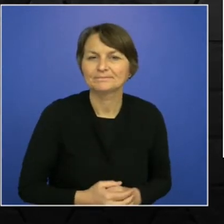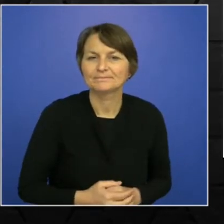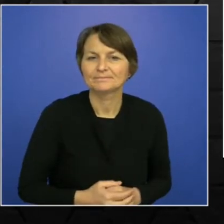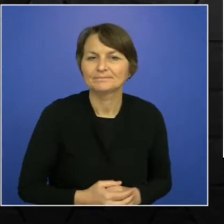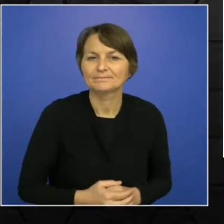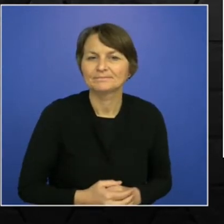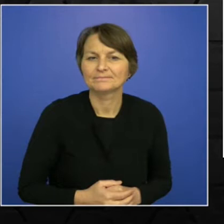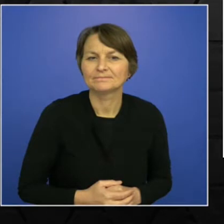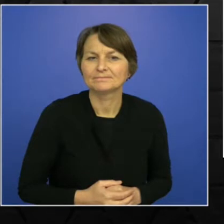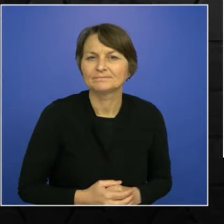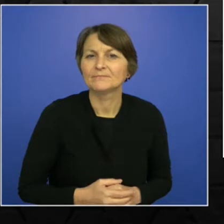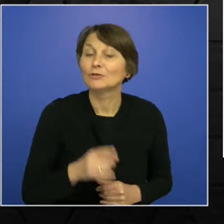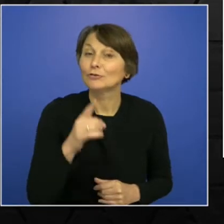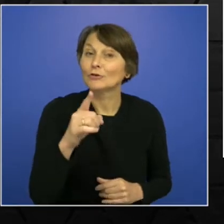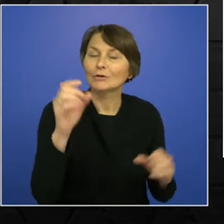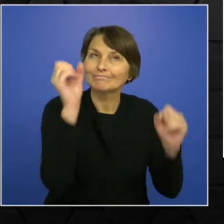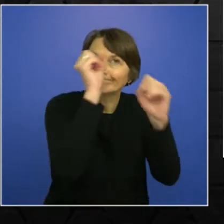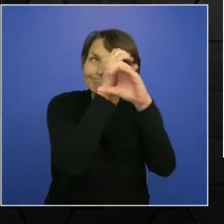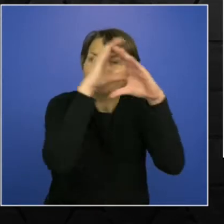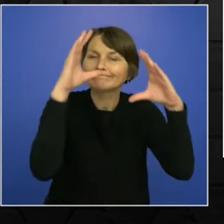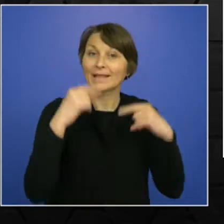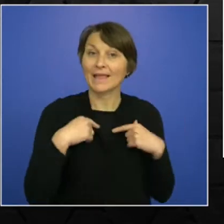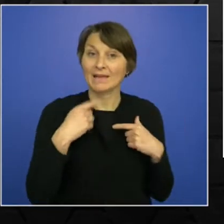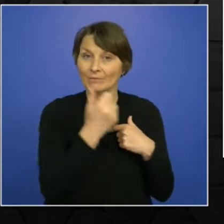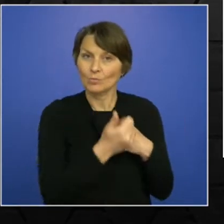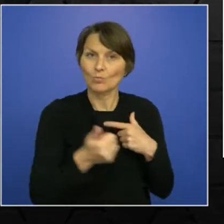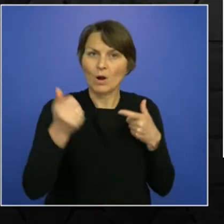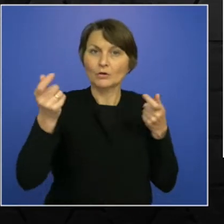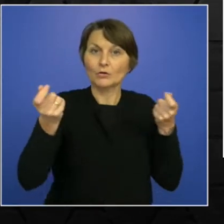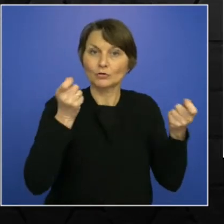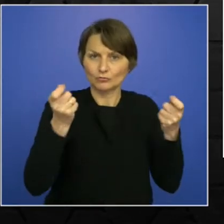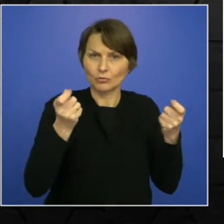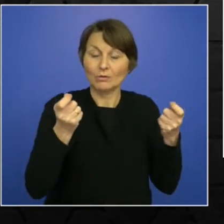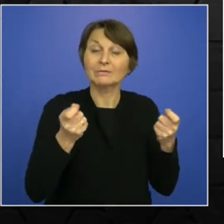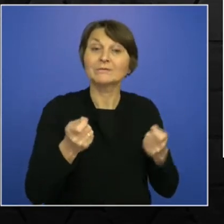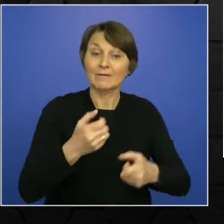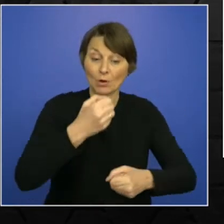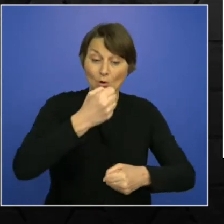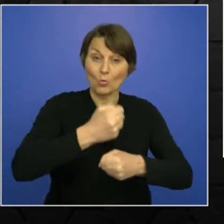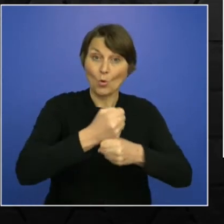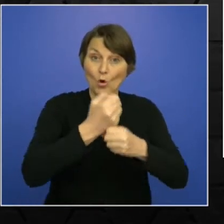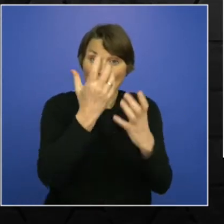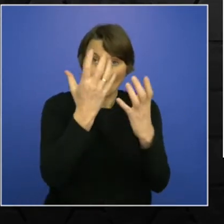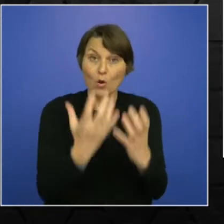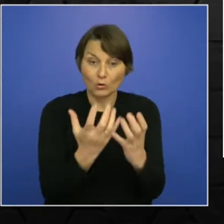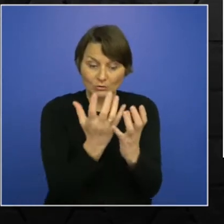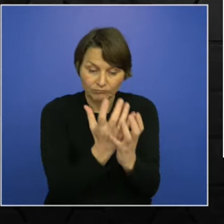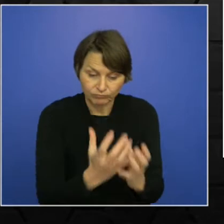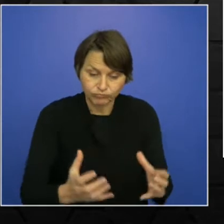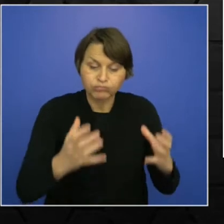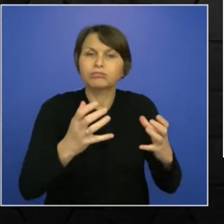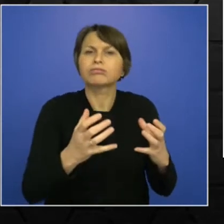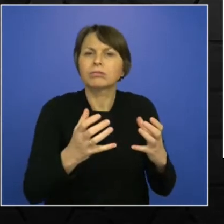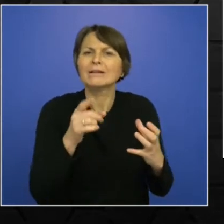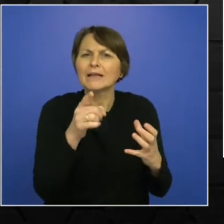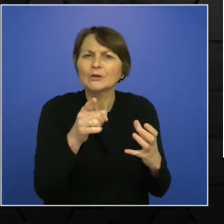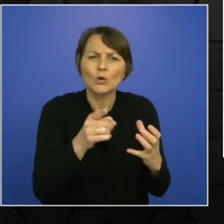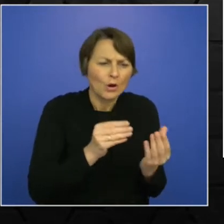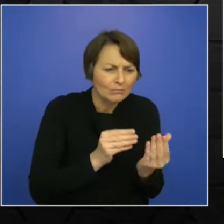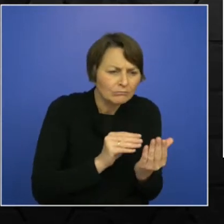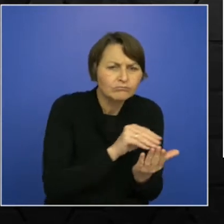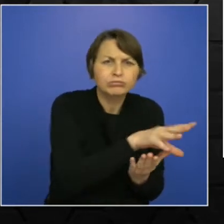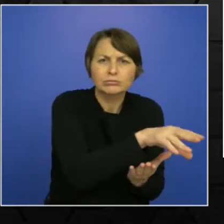like, just imagine that you have a controller which is distributing your workloads quickly across multiple nodes or clusters, could be